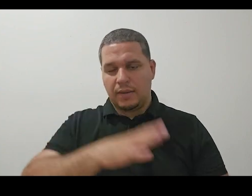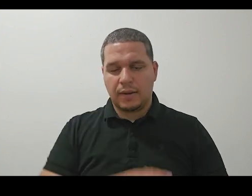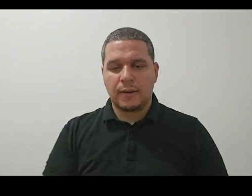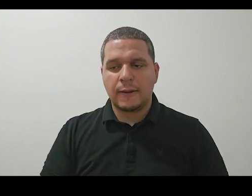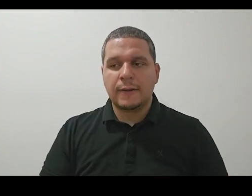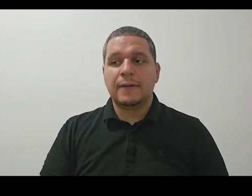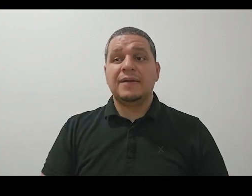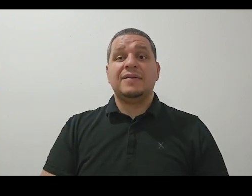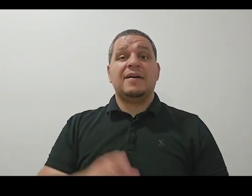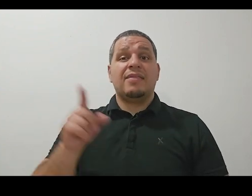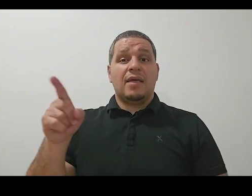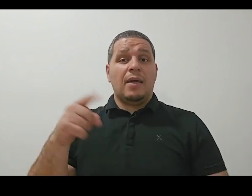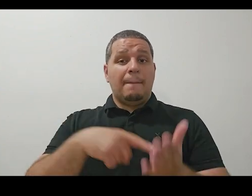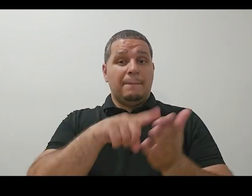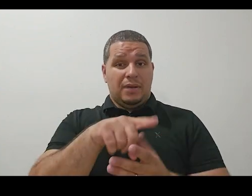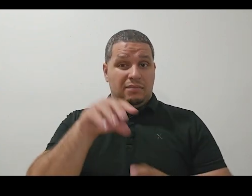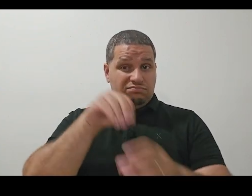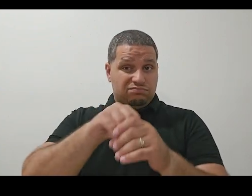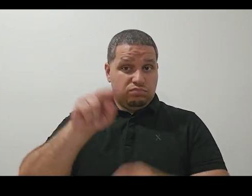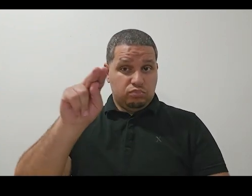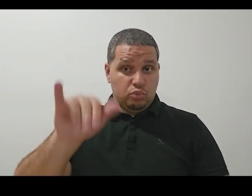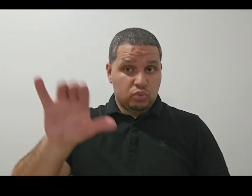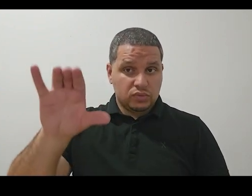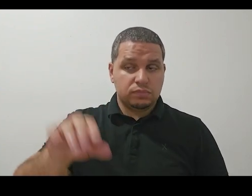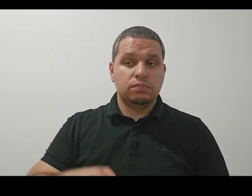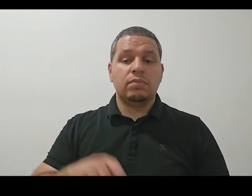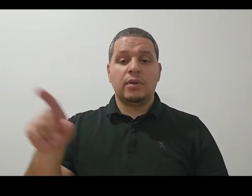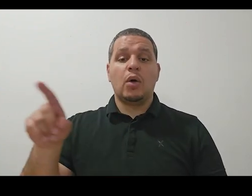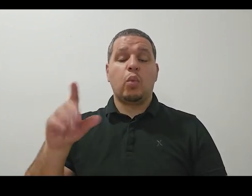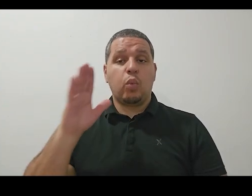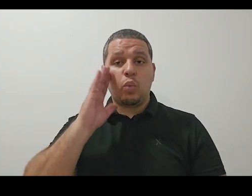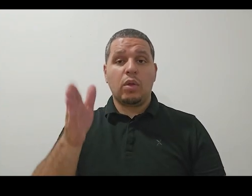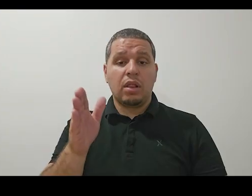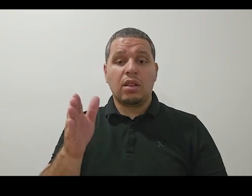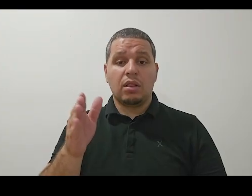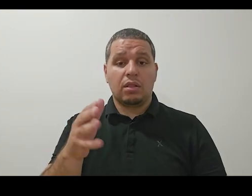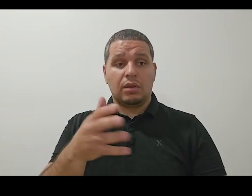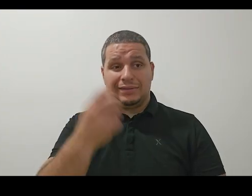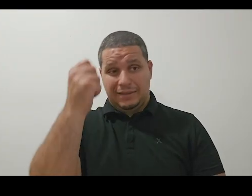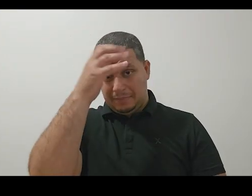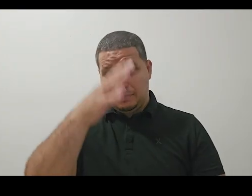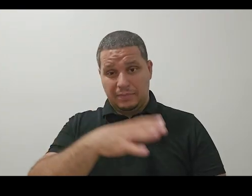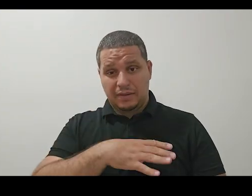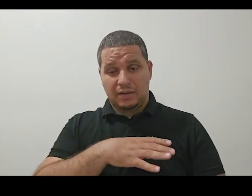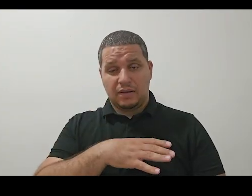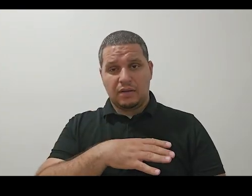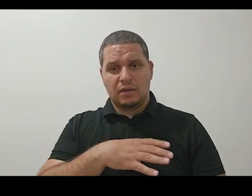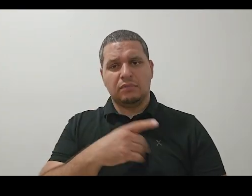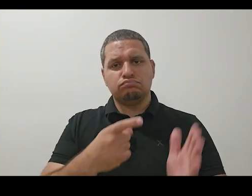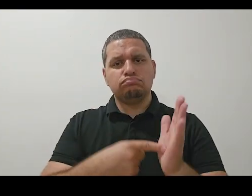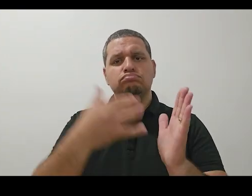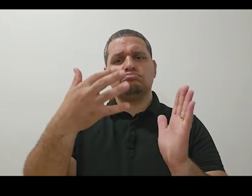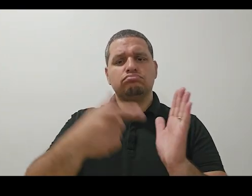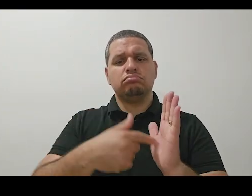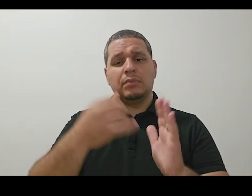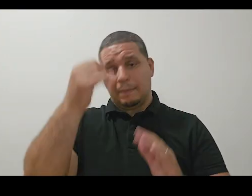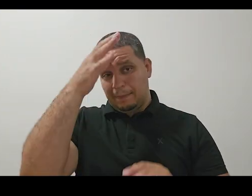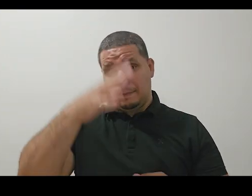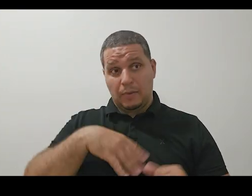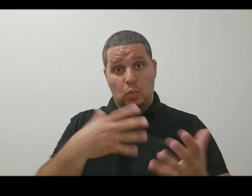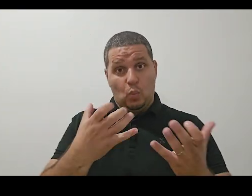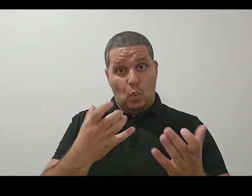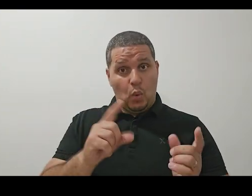men and they pay, and this is in New York City, they will take the men every so